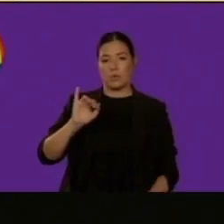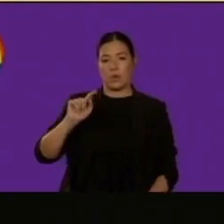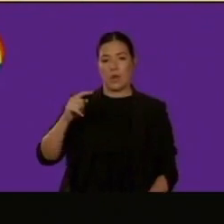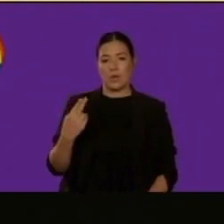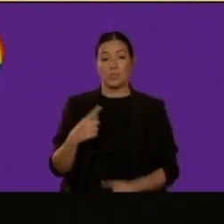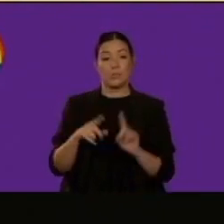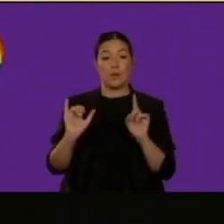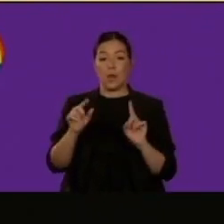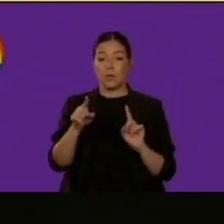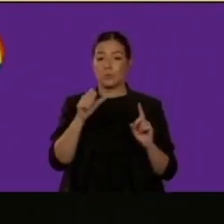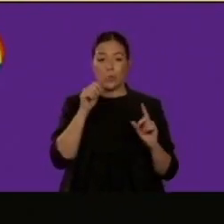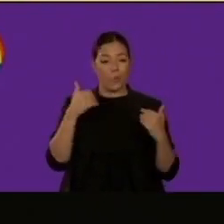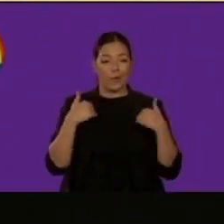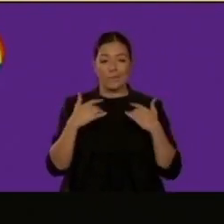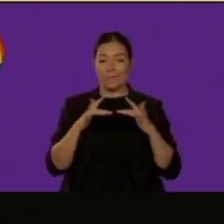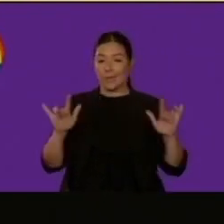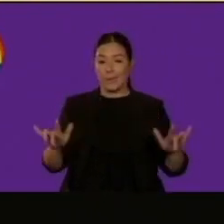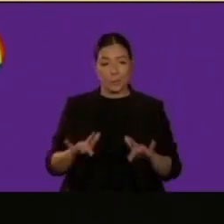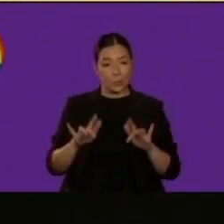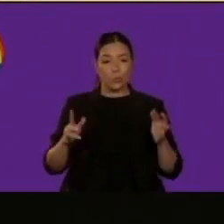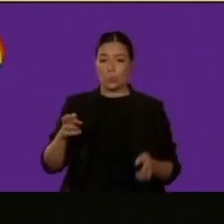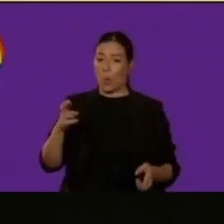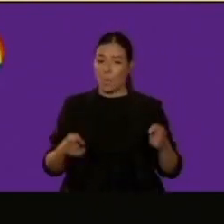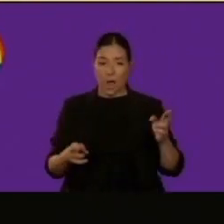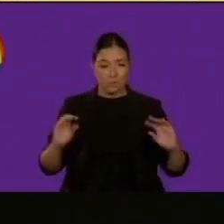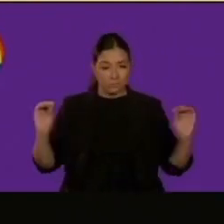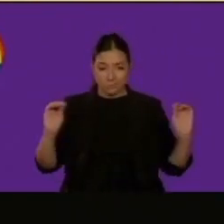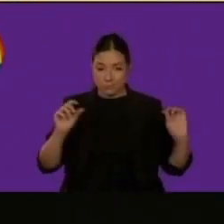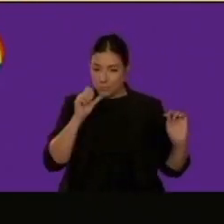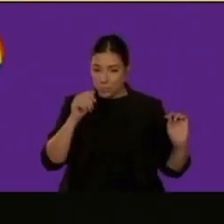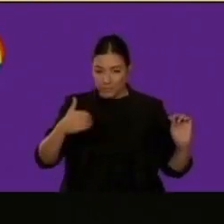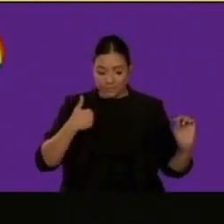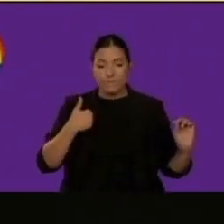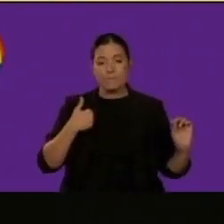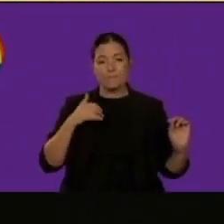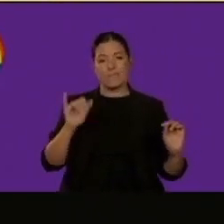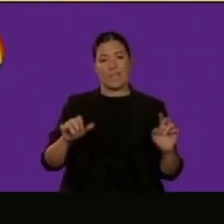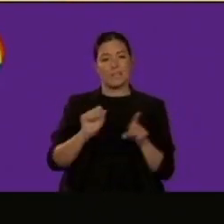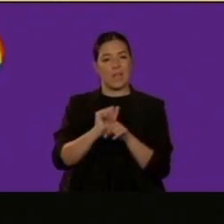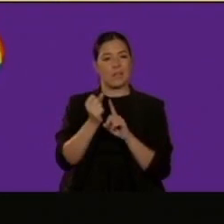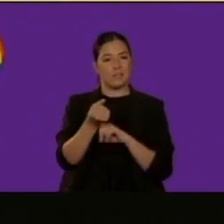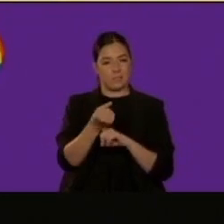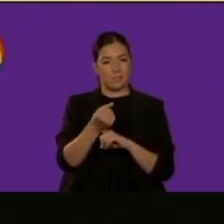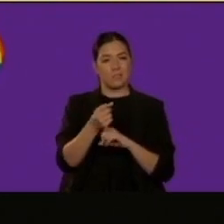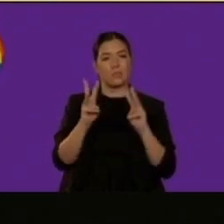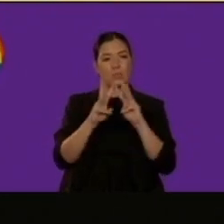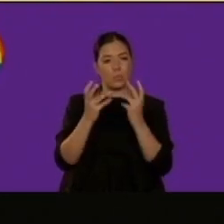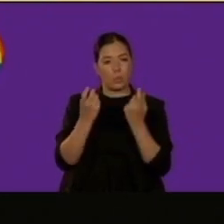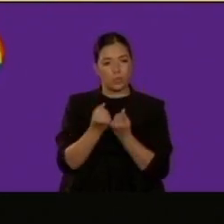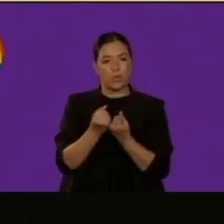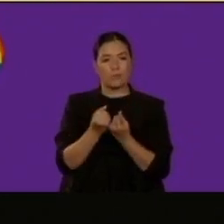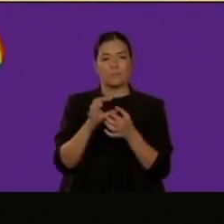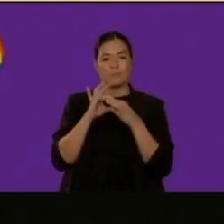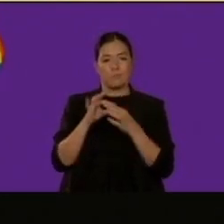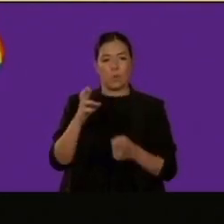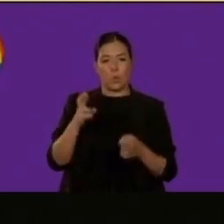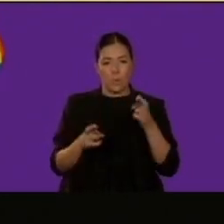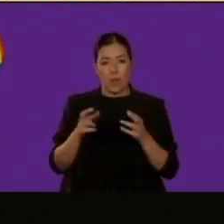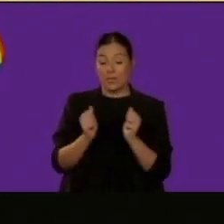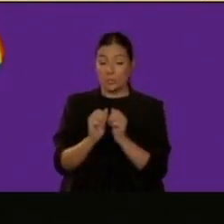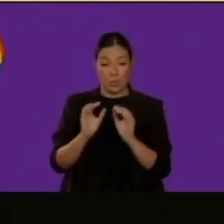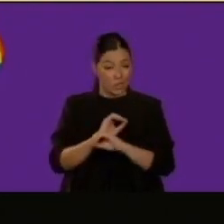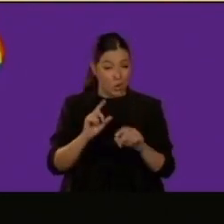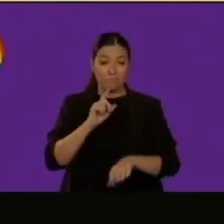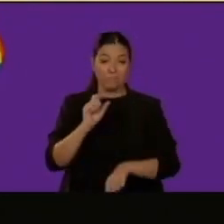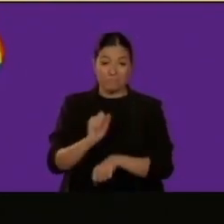adapted themselves to the context. And the last slide, teaching some of this is the Montec. It